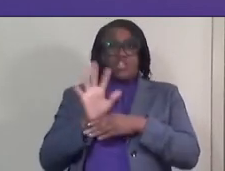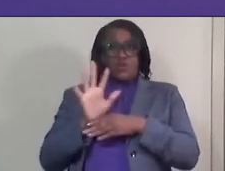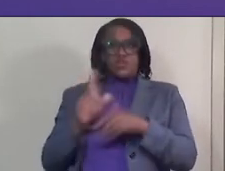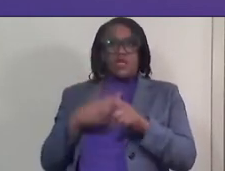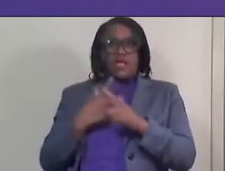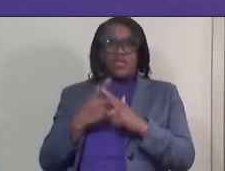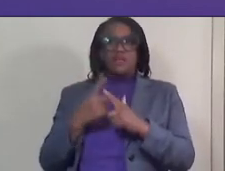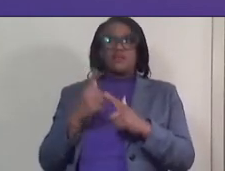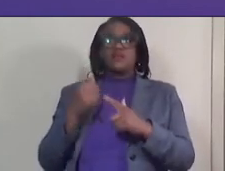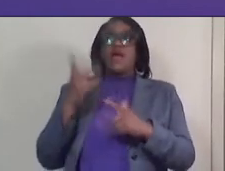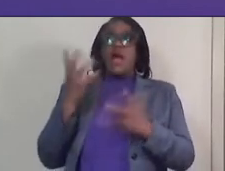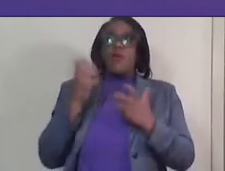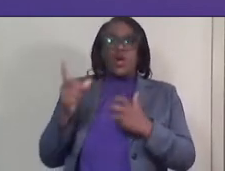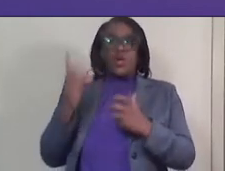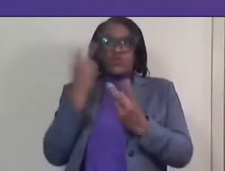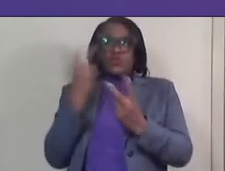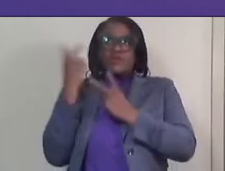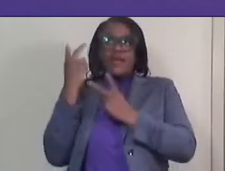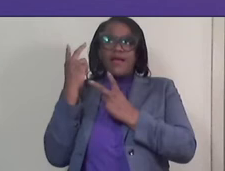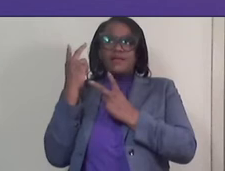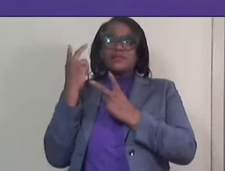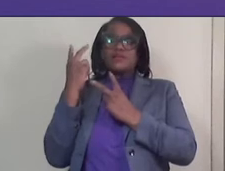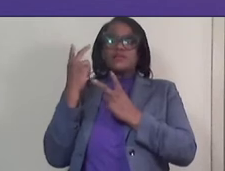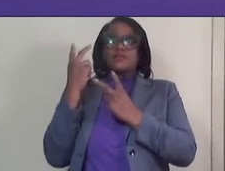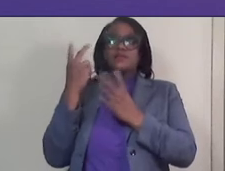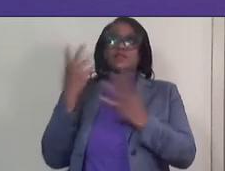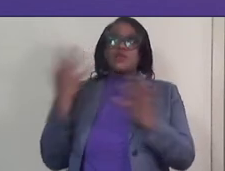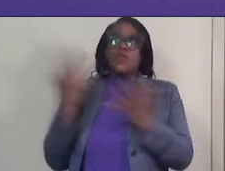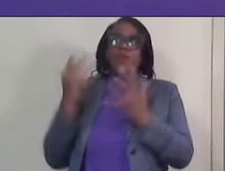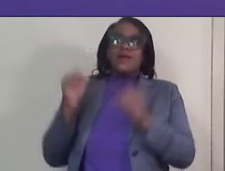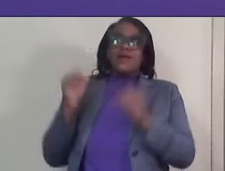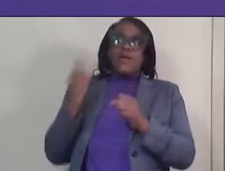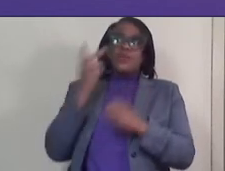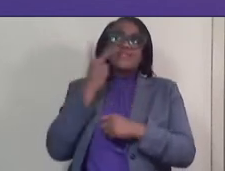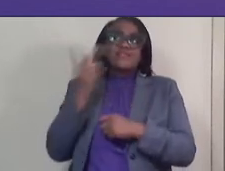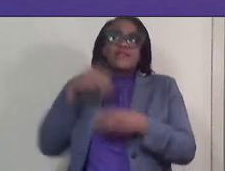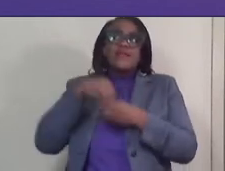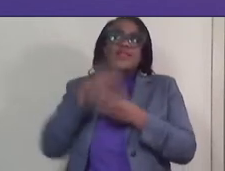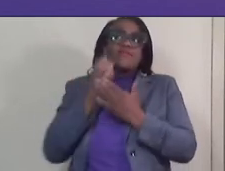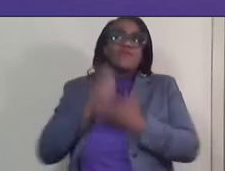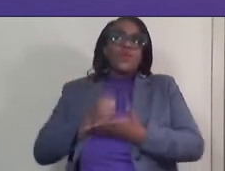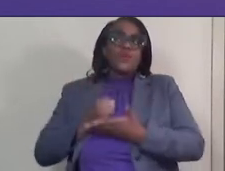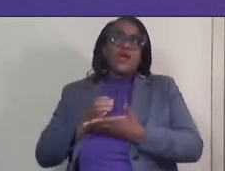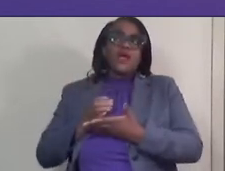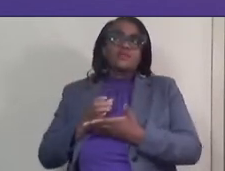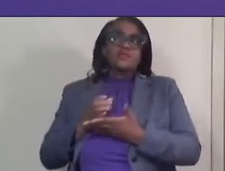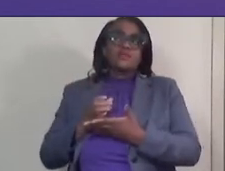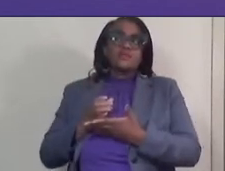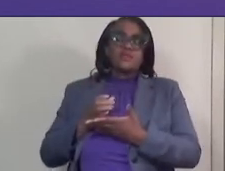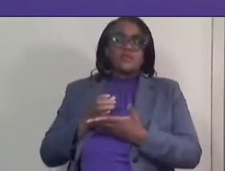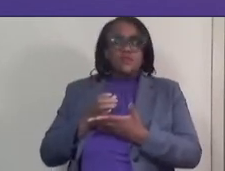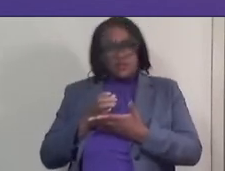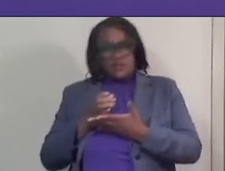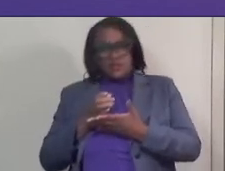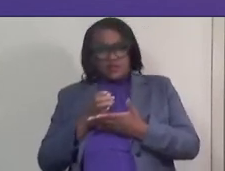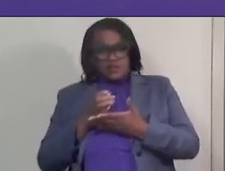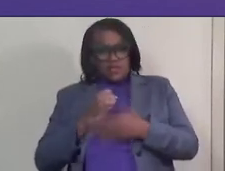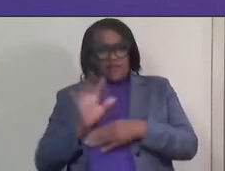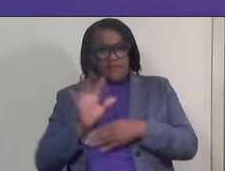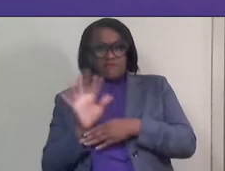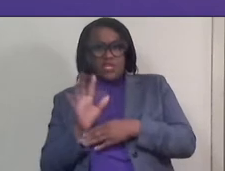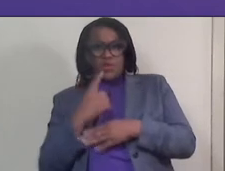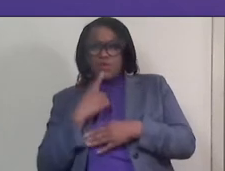reflecting on what can we see in these photographs, and what does this video tell